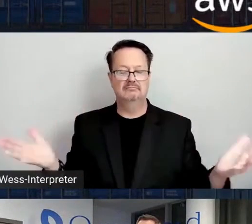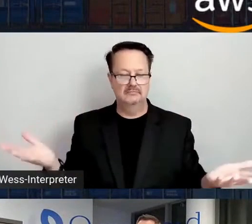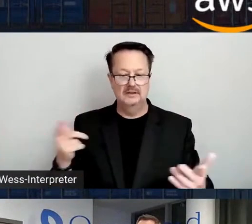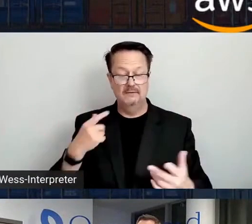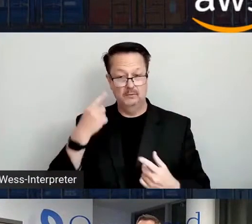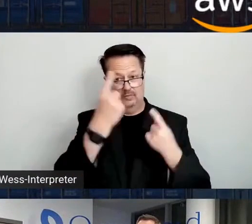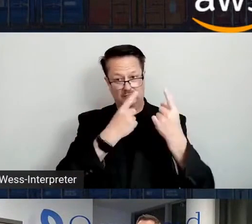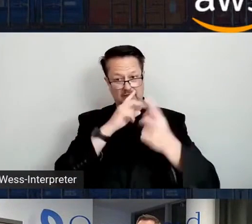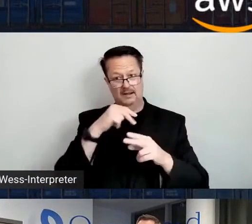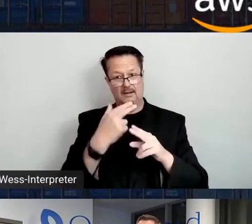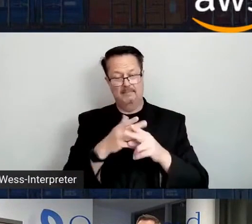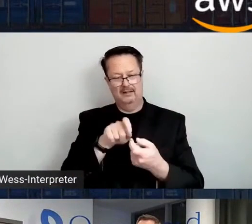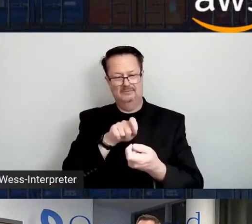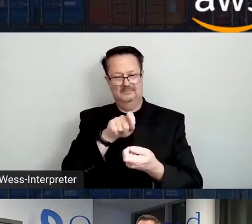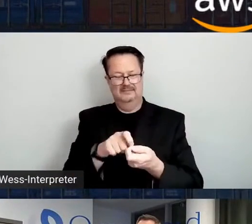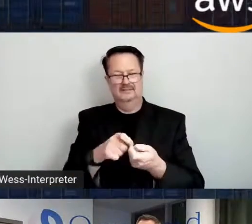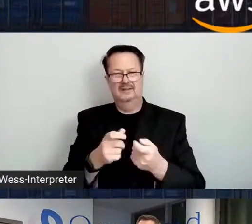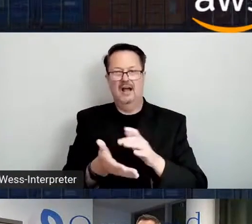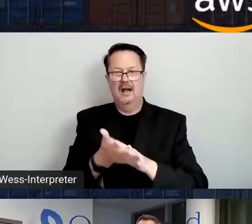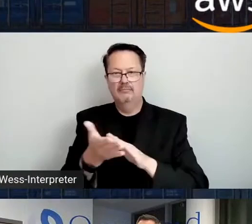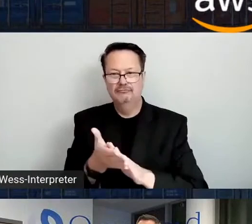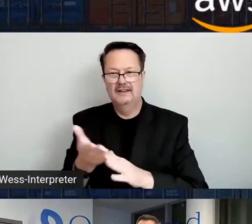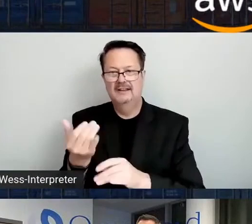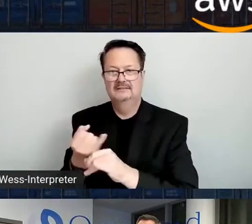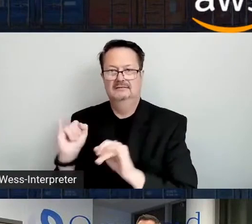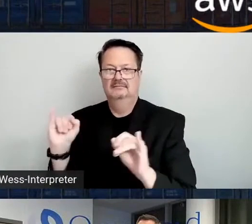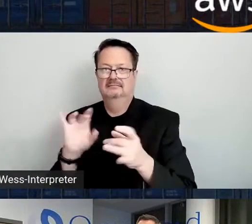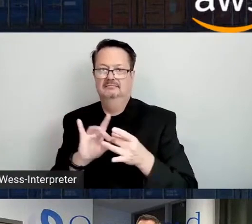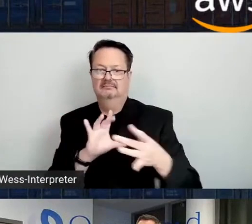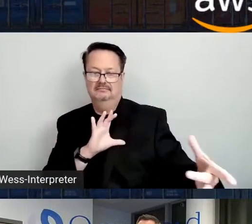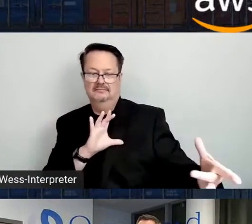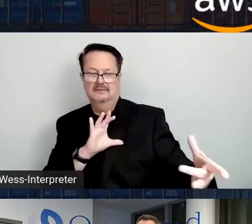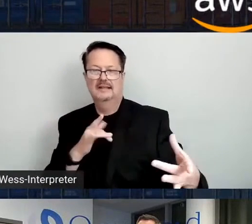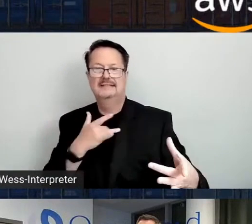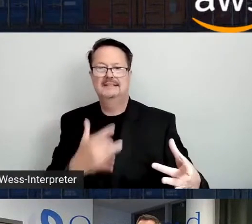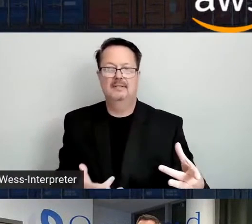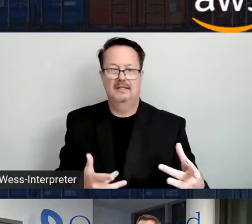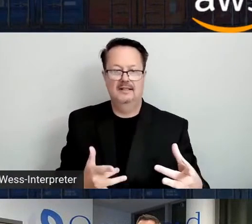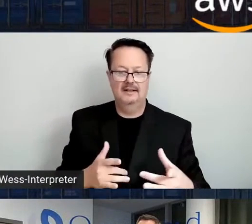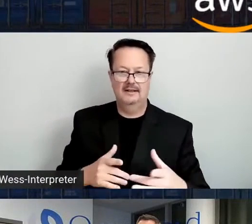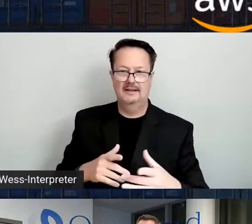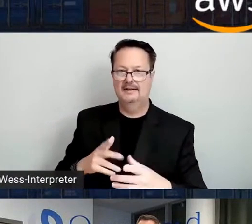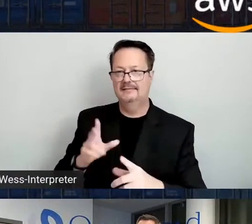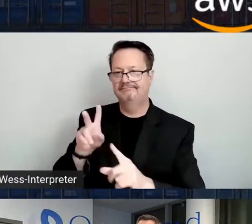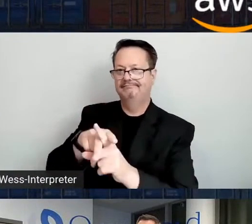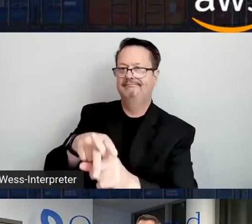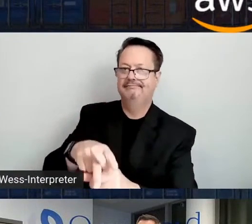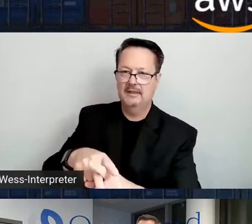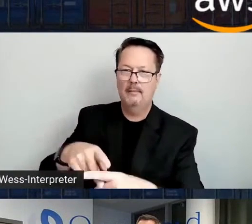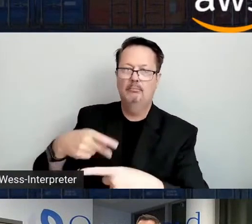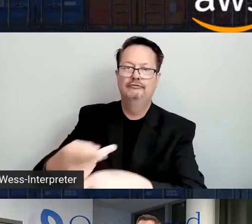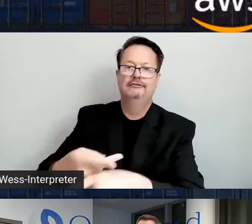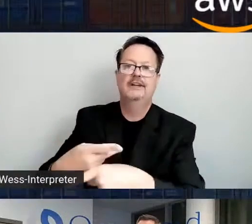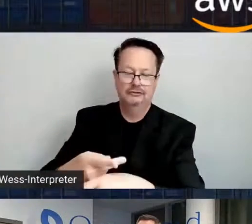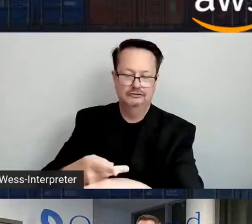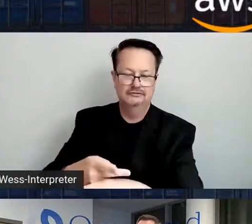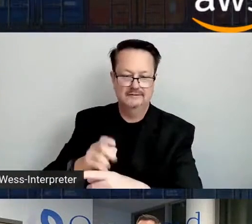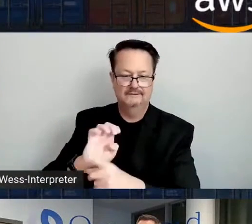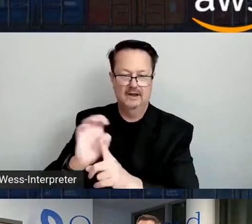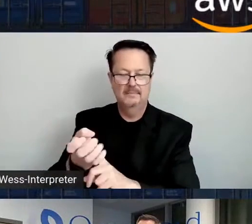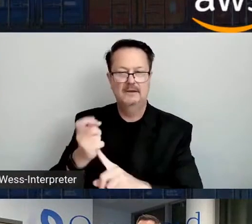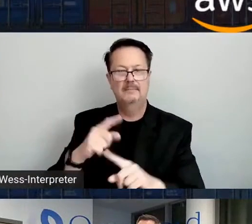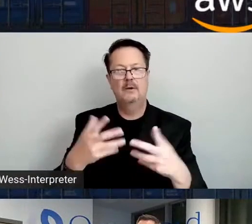certain operational sovereignty, data sovereignty scenarios, that usually applies to kind of like production environments, right? But you want to make sure